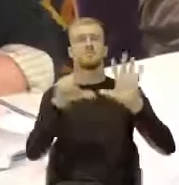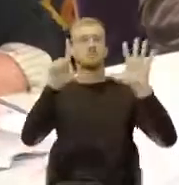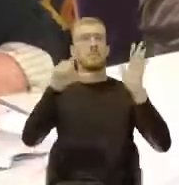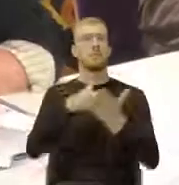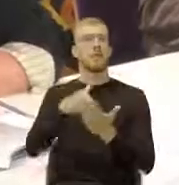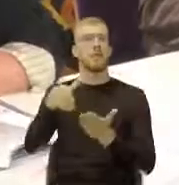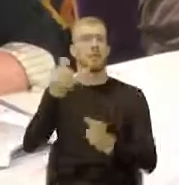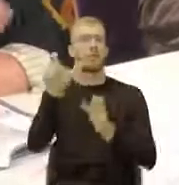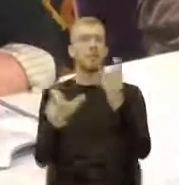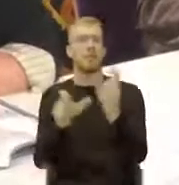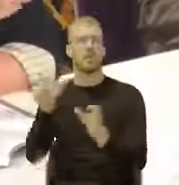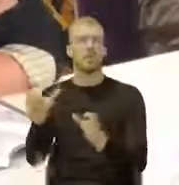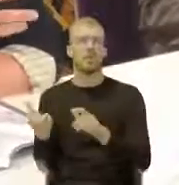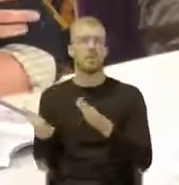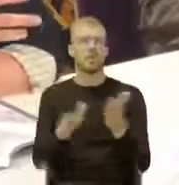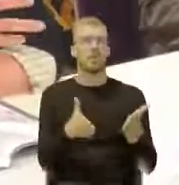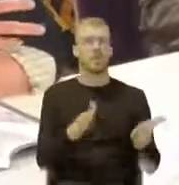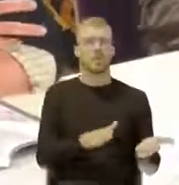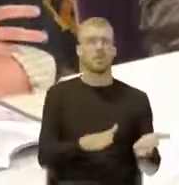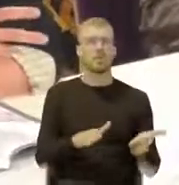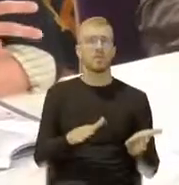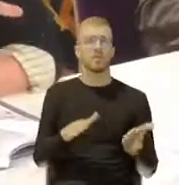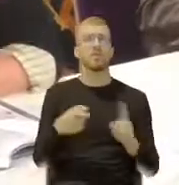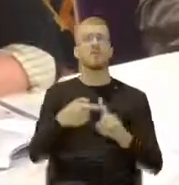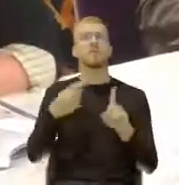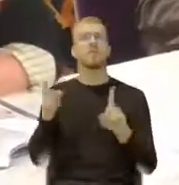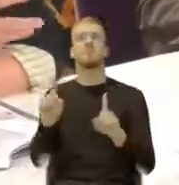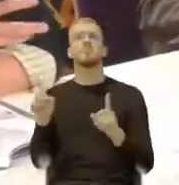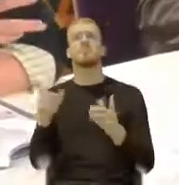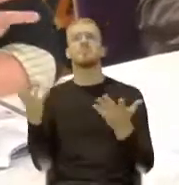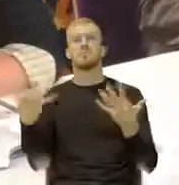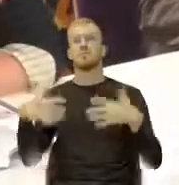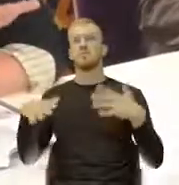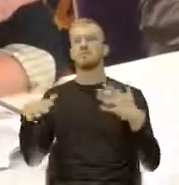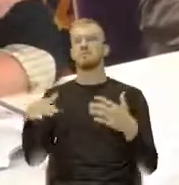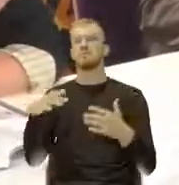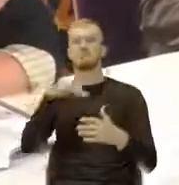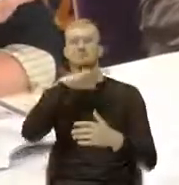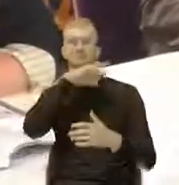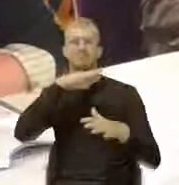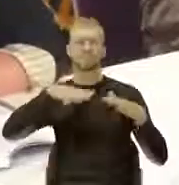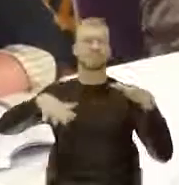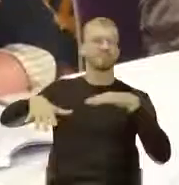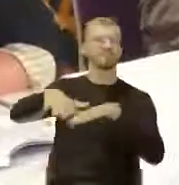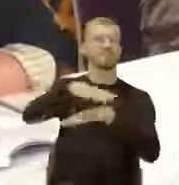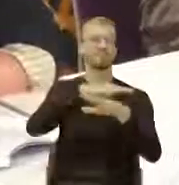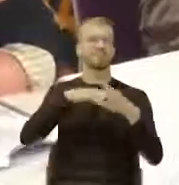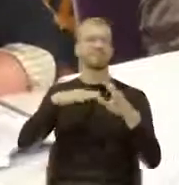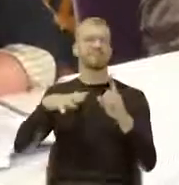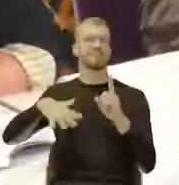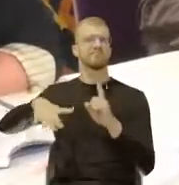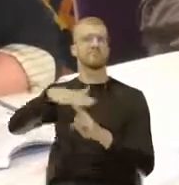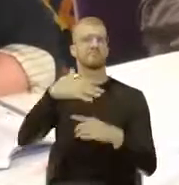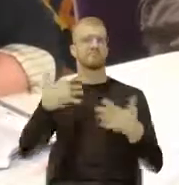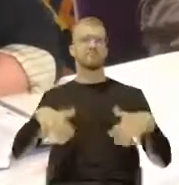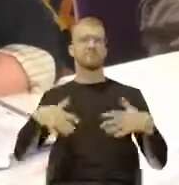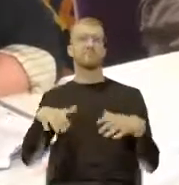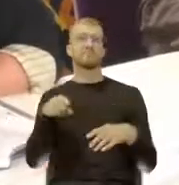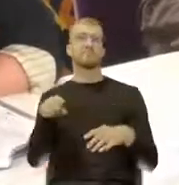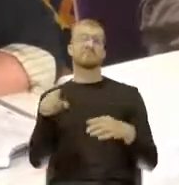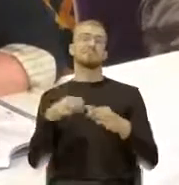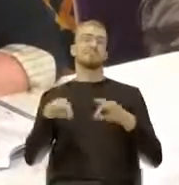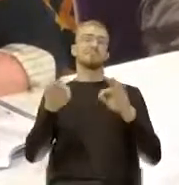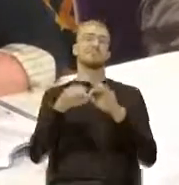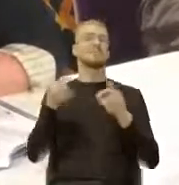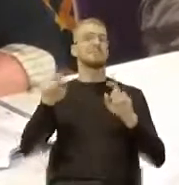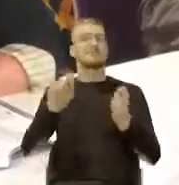So energy transformation and clean environment is crucial, and we would like to work together more.